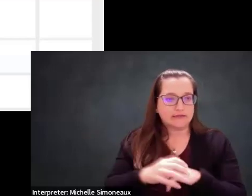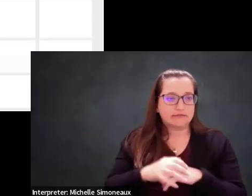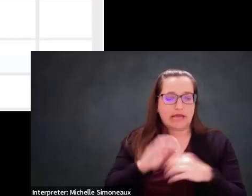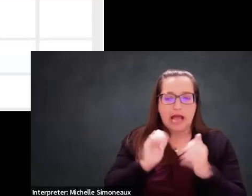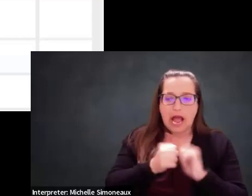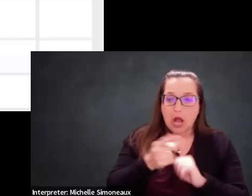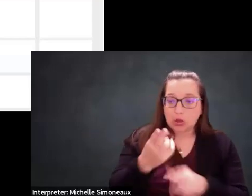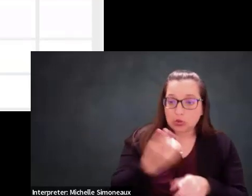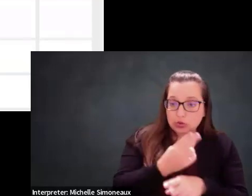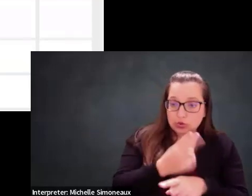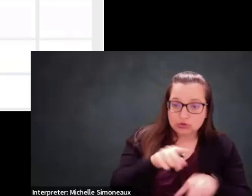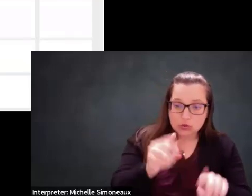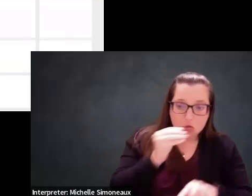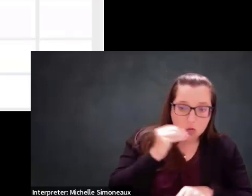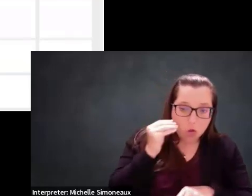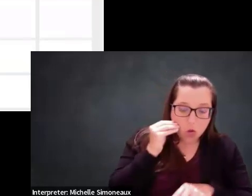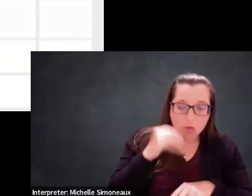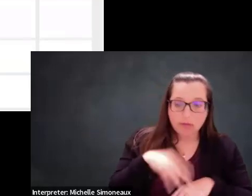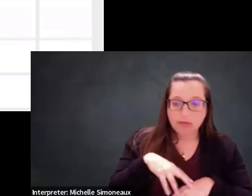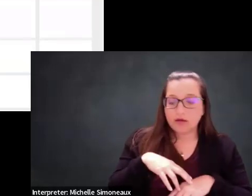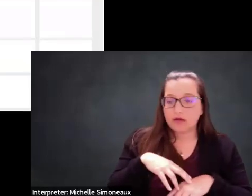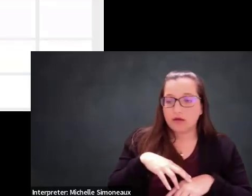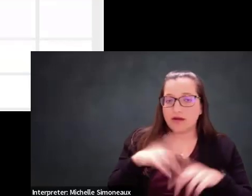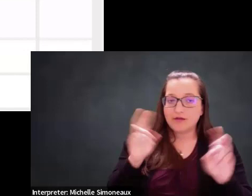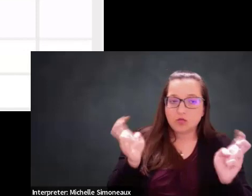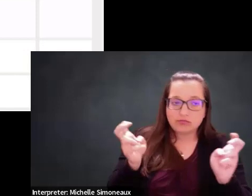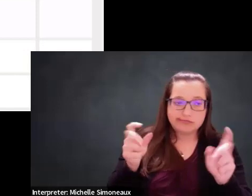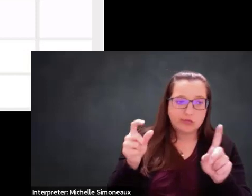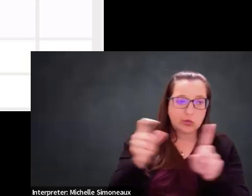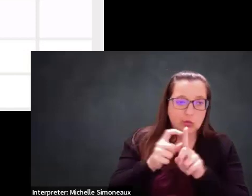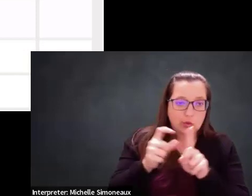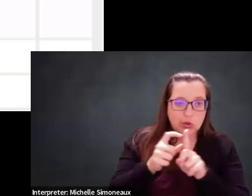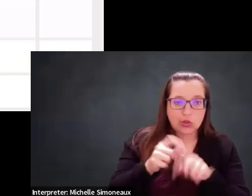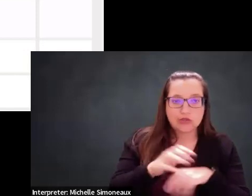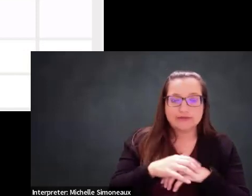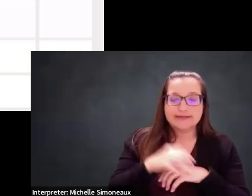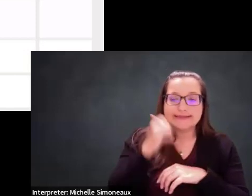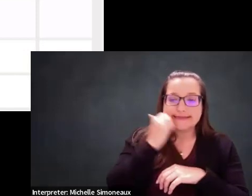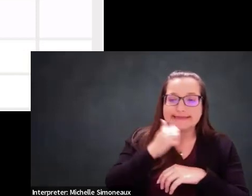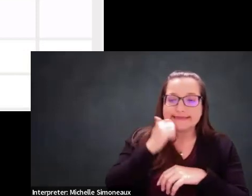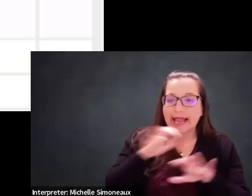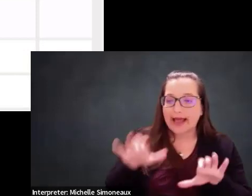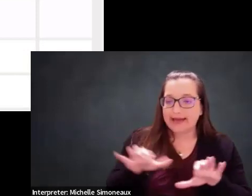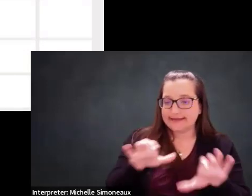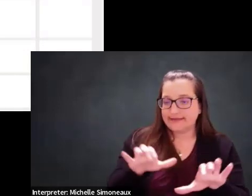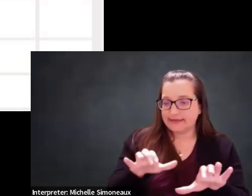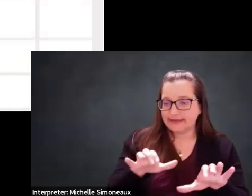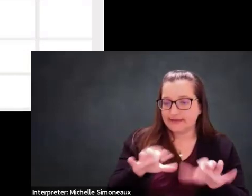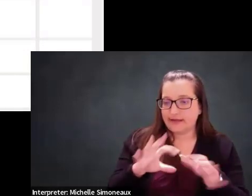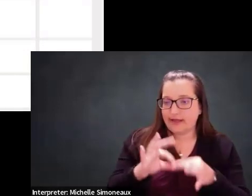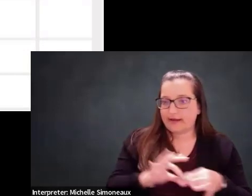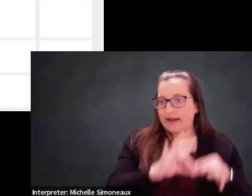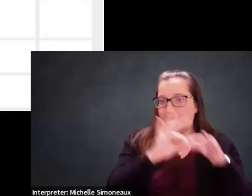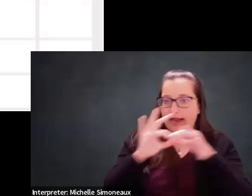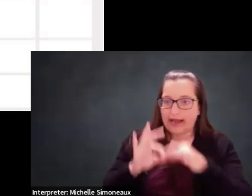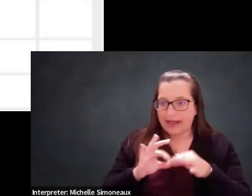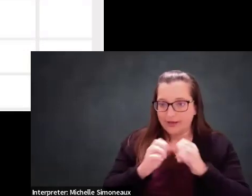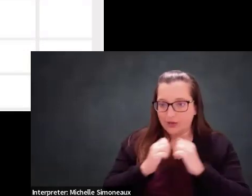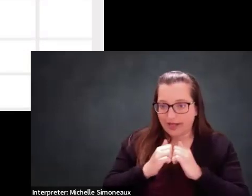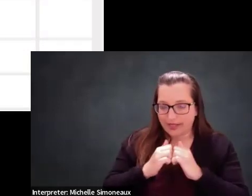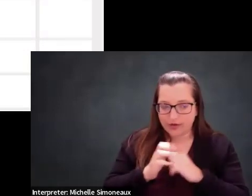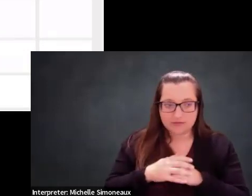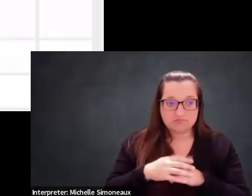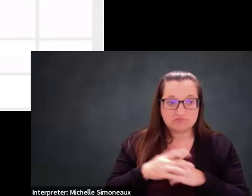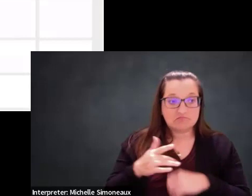words at home and phrases and daily activities and connecting it with all together. So maybe in the morning, you know,